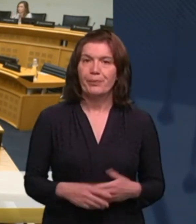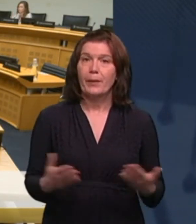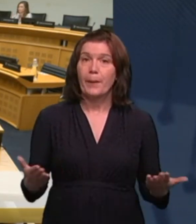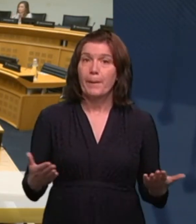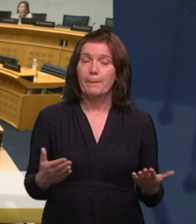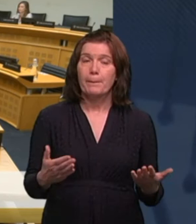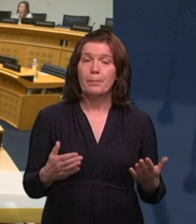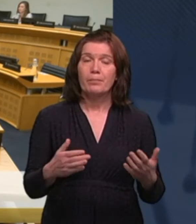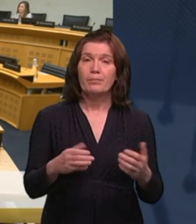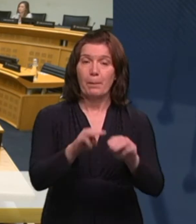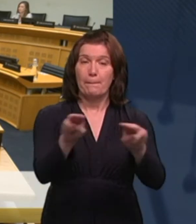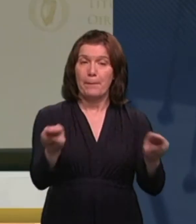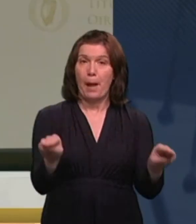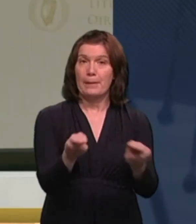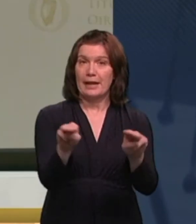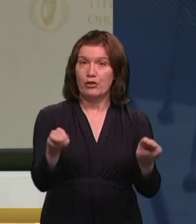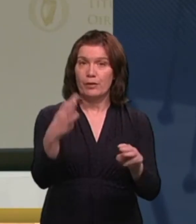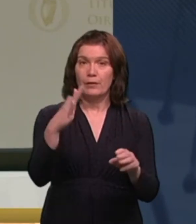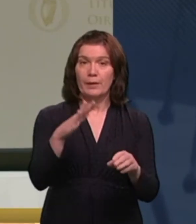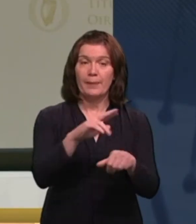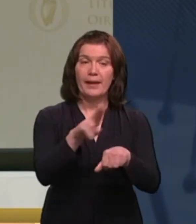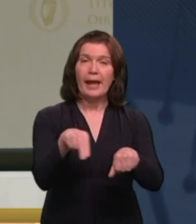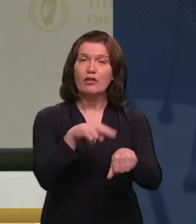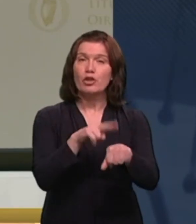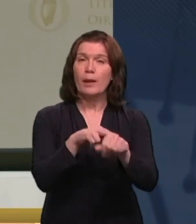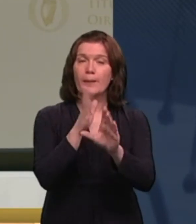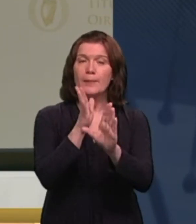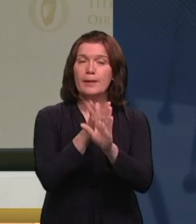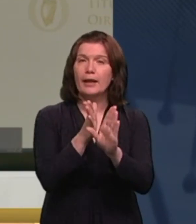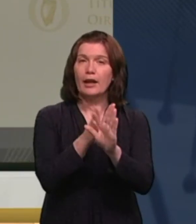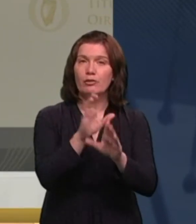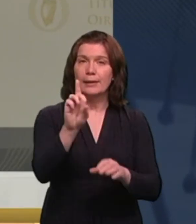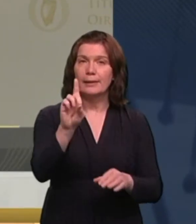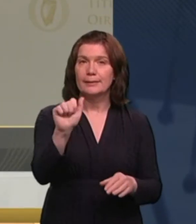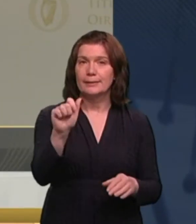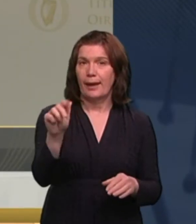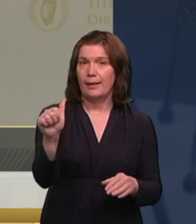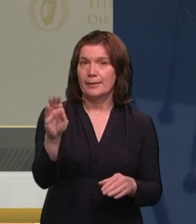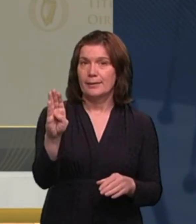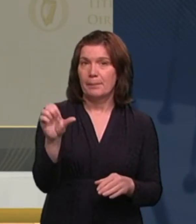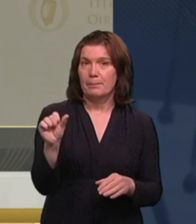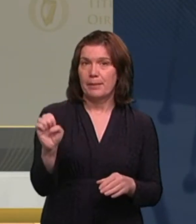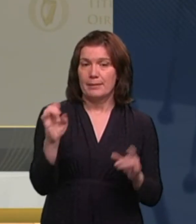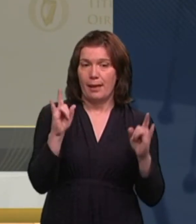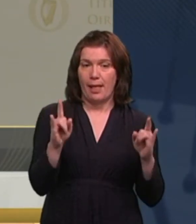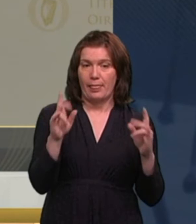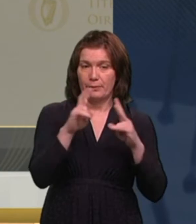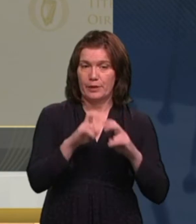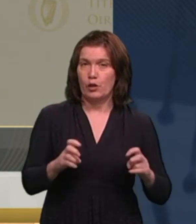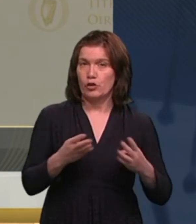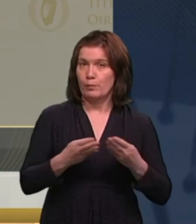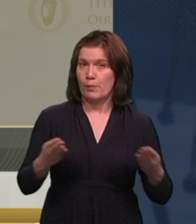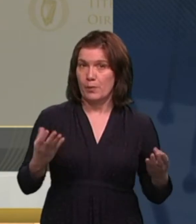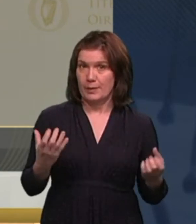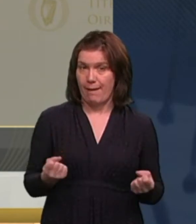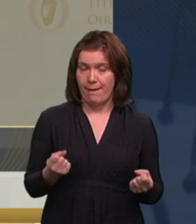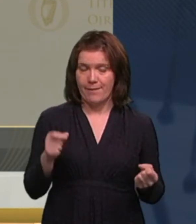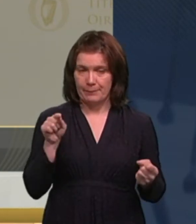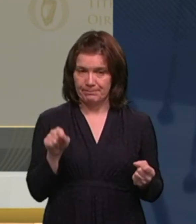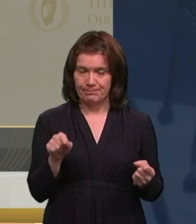population. So based on the National Psychiatric Database that the Health Research Board has in place